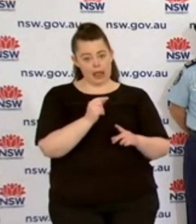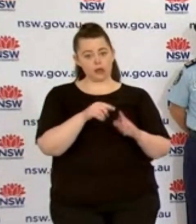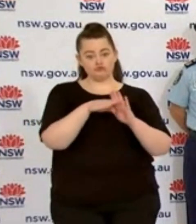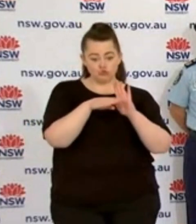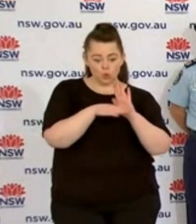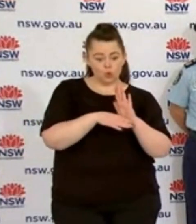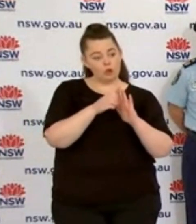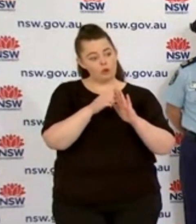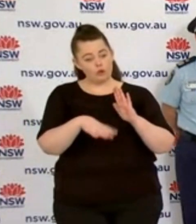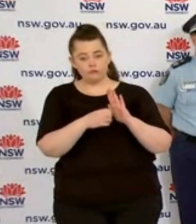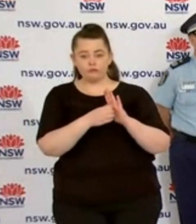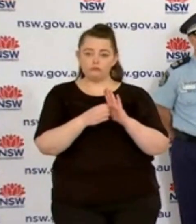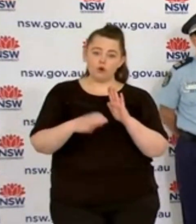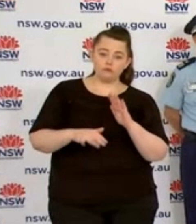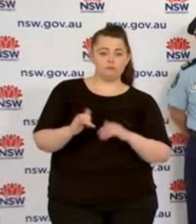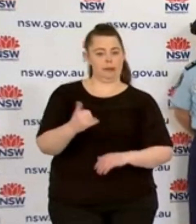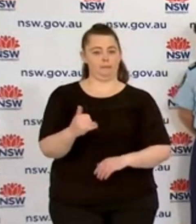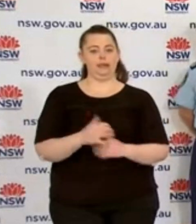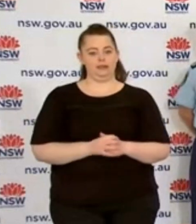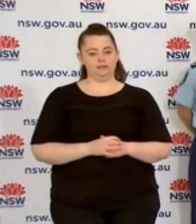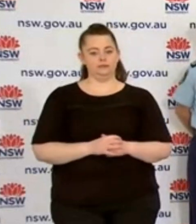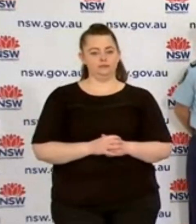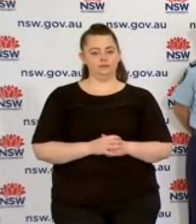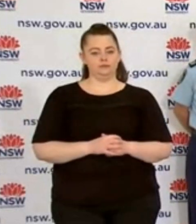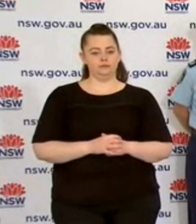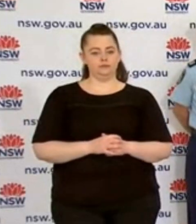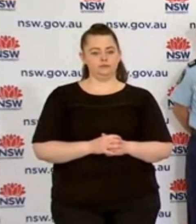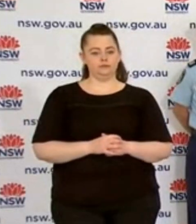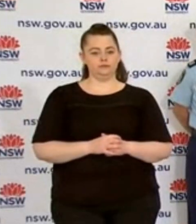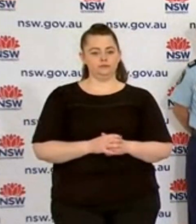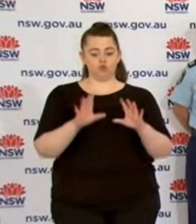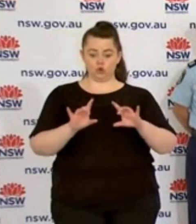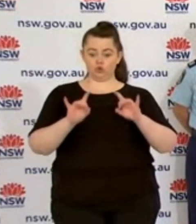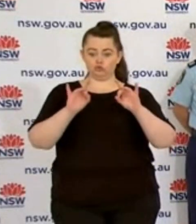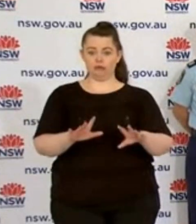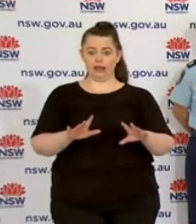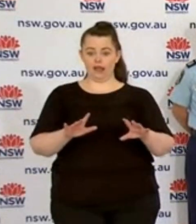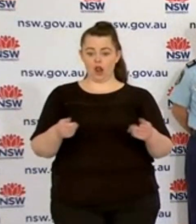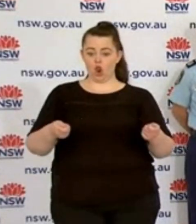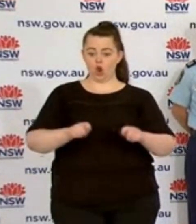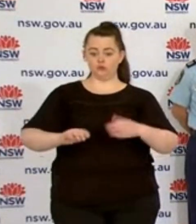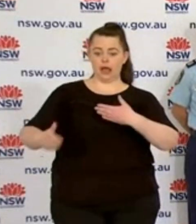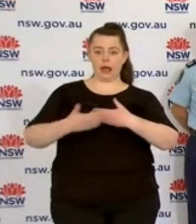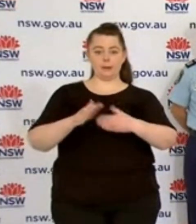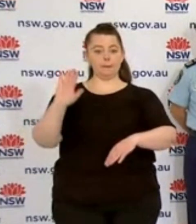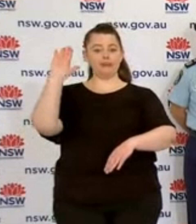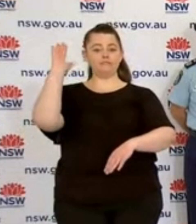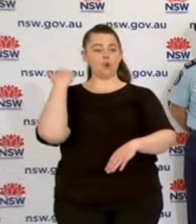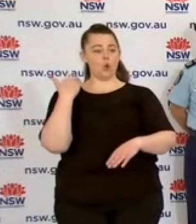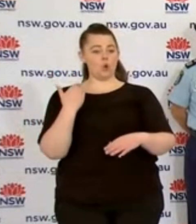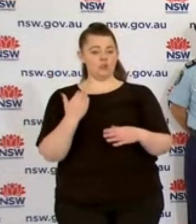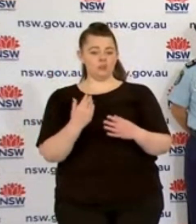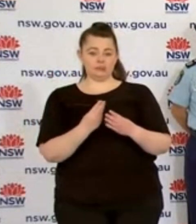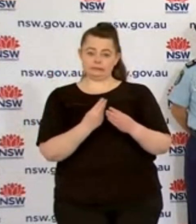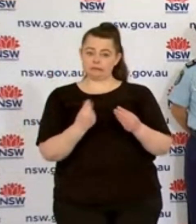of the lockdown provisions in New South Wales are harsher than what we had in other parts of Australia. People currently, there's a number of things people can't